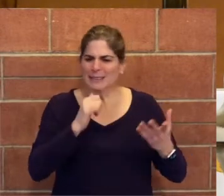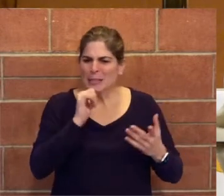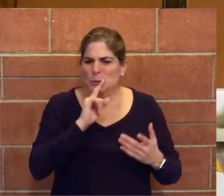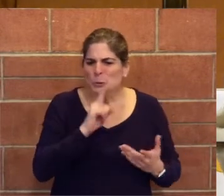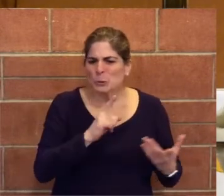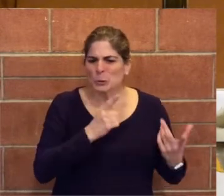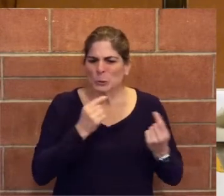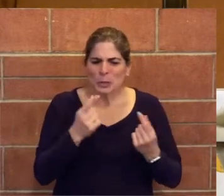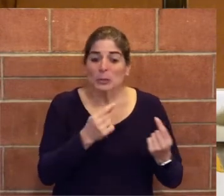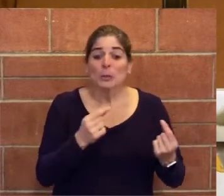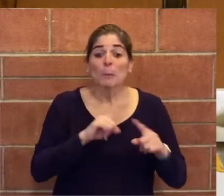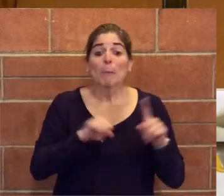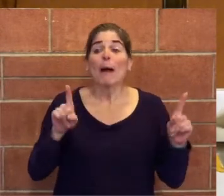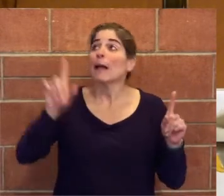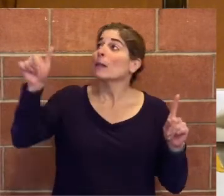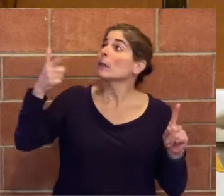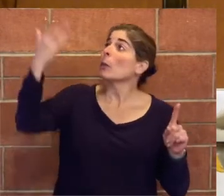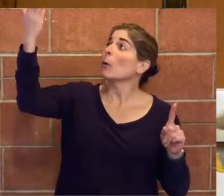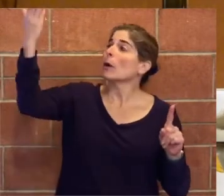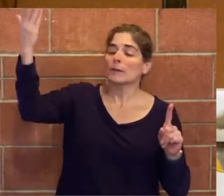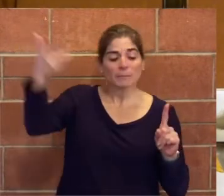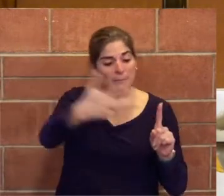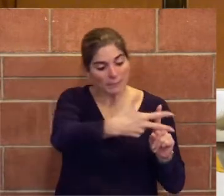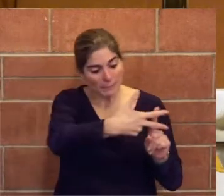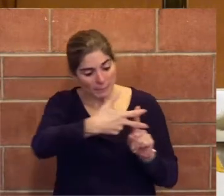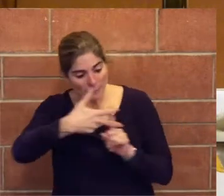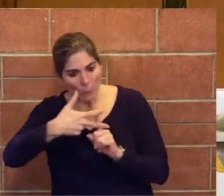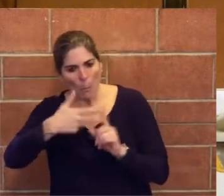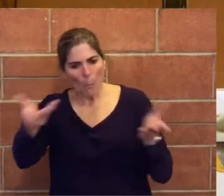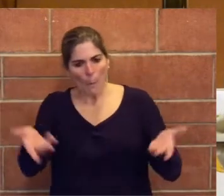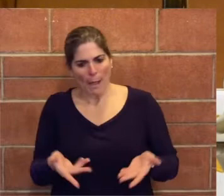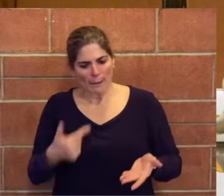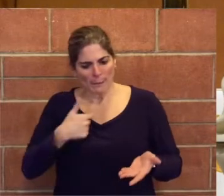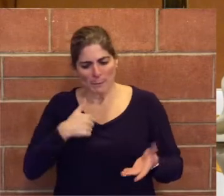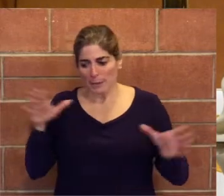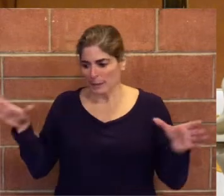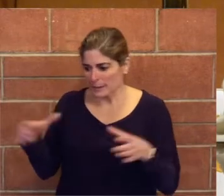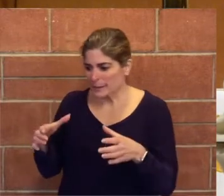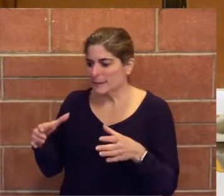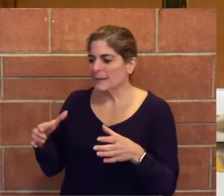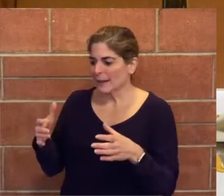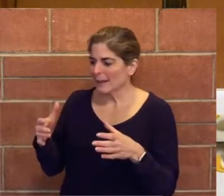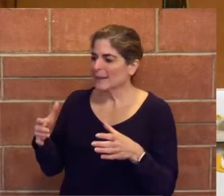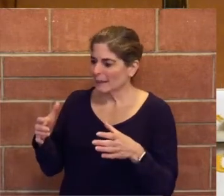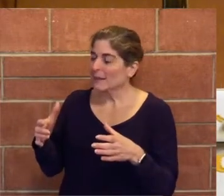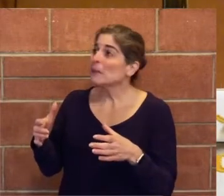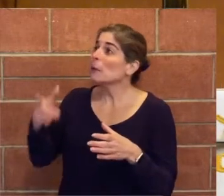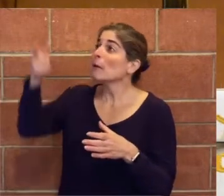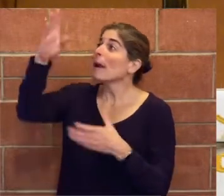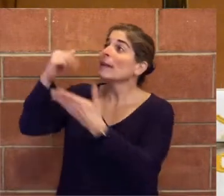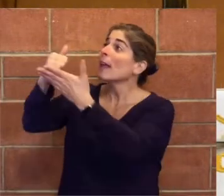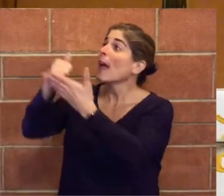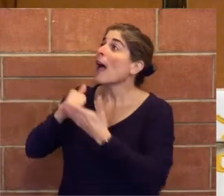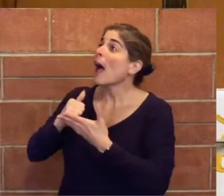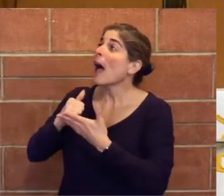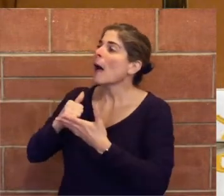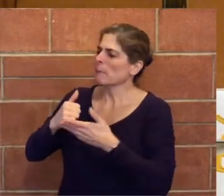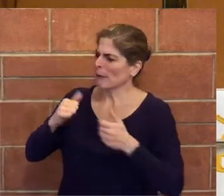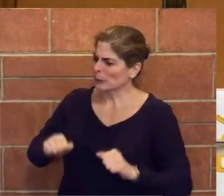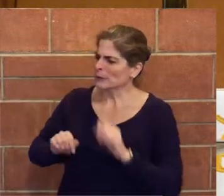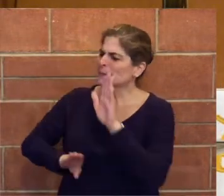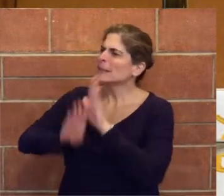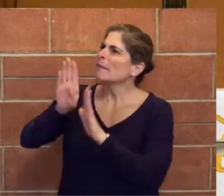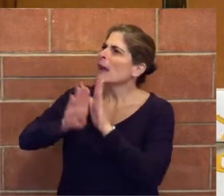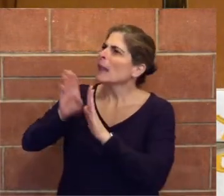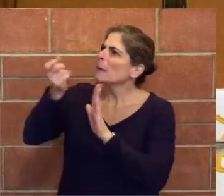even doubts. But the Lord welcomed me back into the flock. And with God's help, I was able